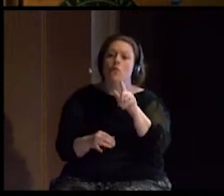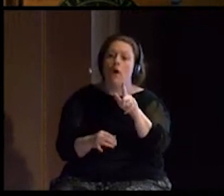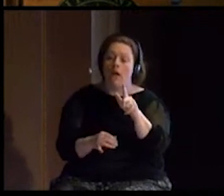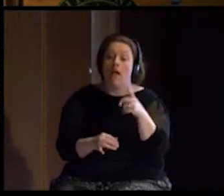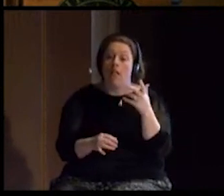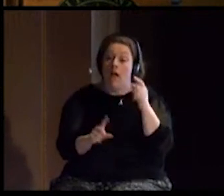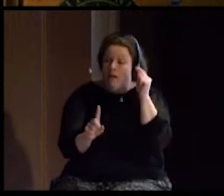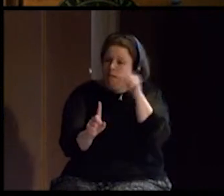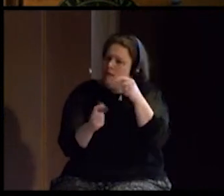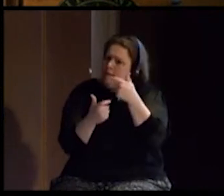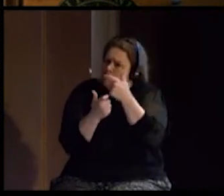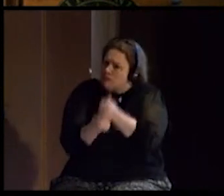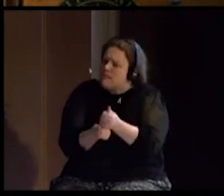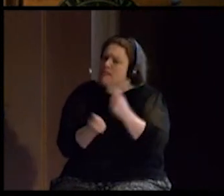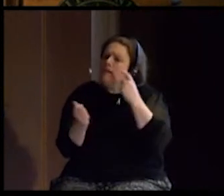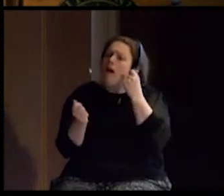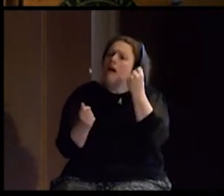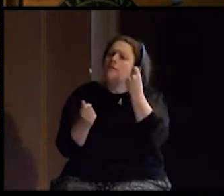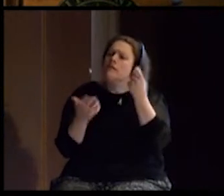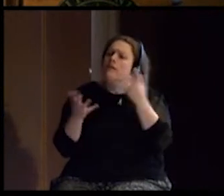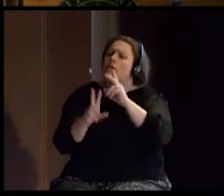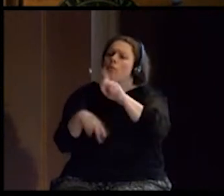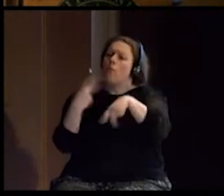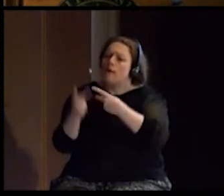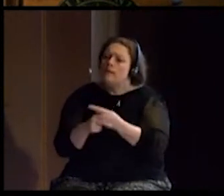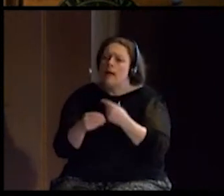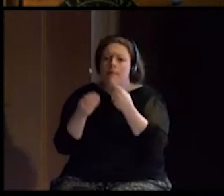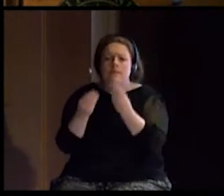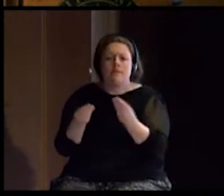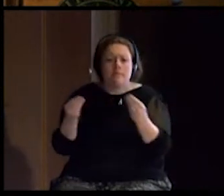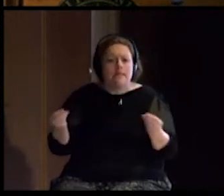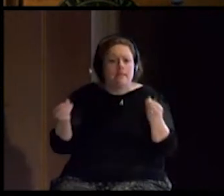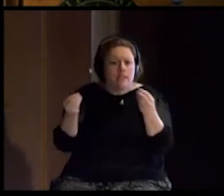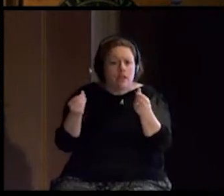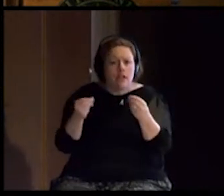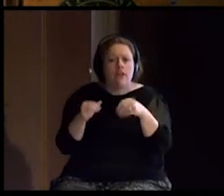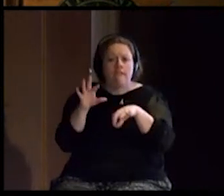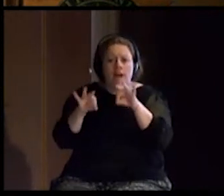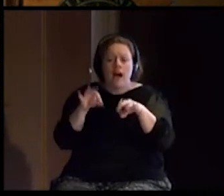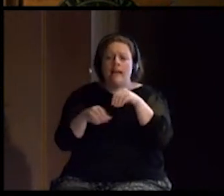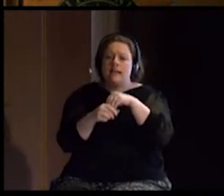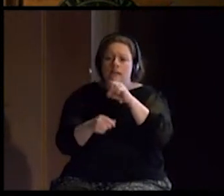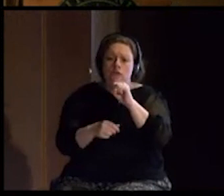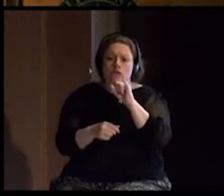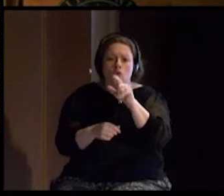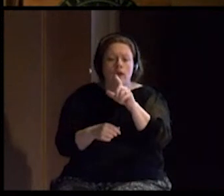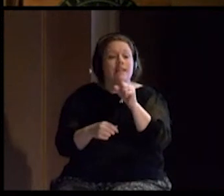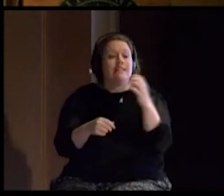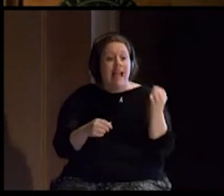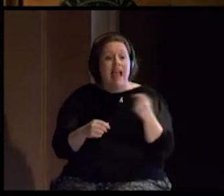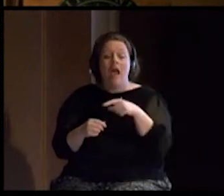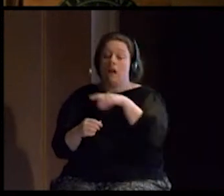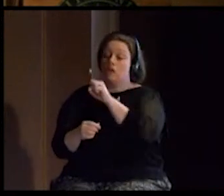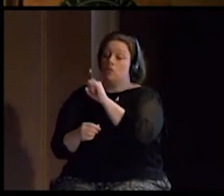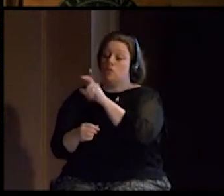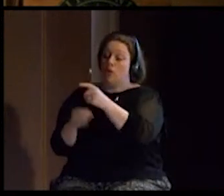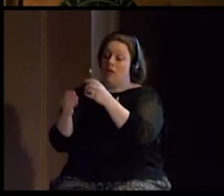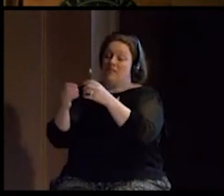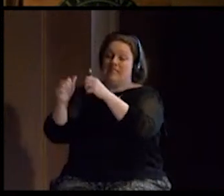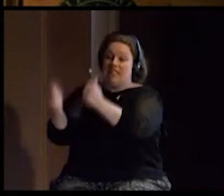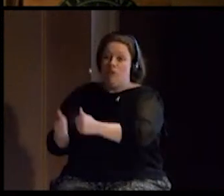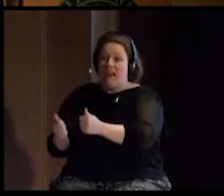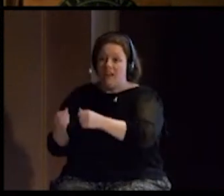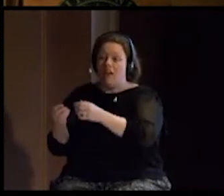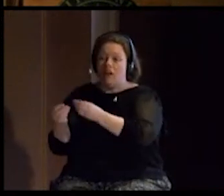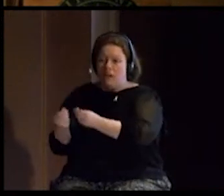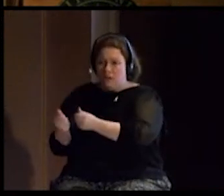is understanding what types of bacteria can we find in degraded soils, and also are these degraded soils selecting for